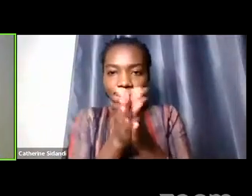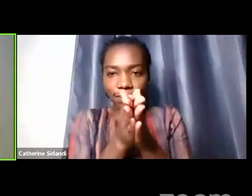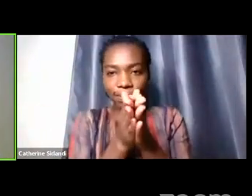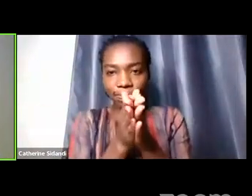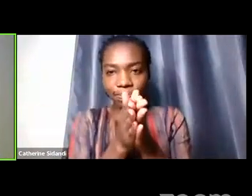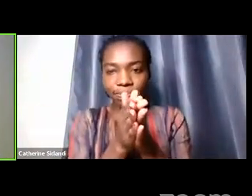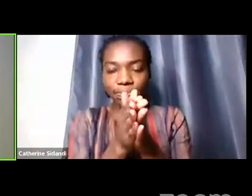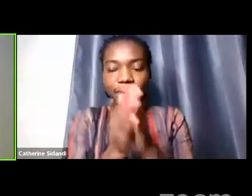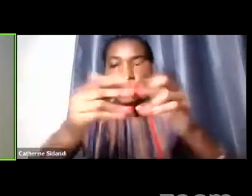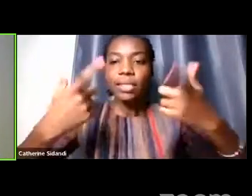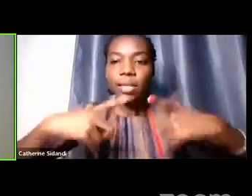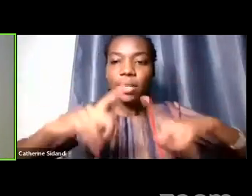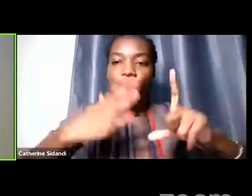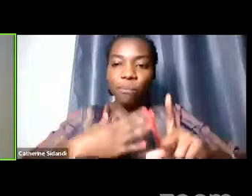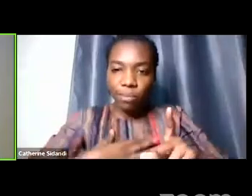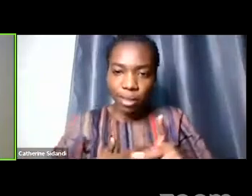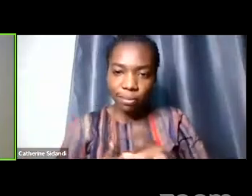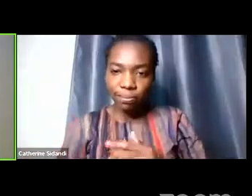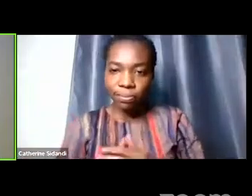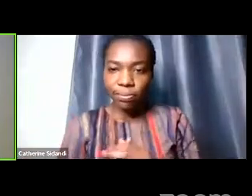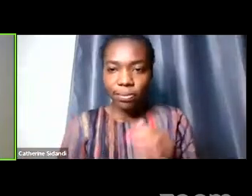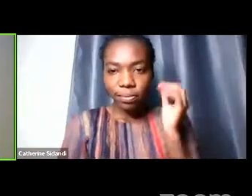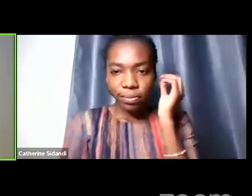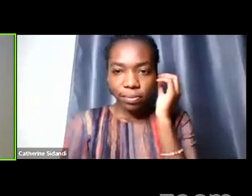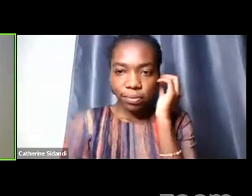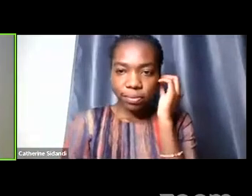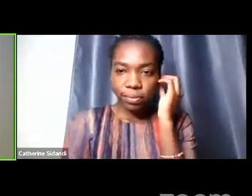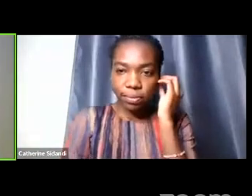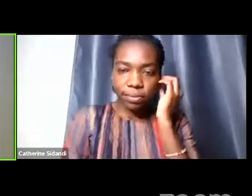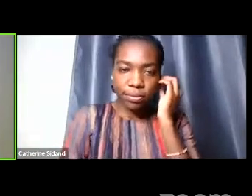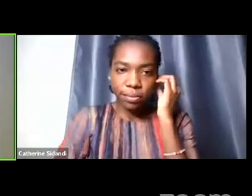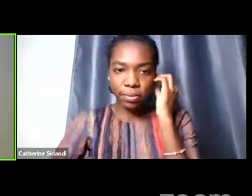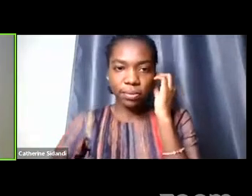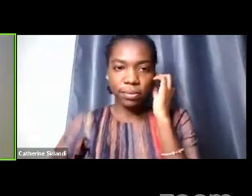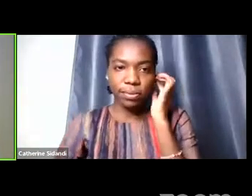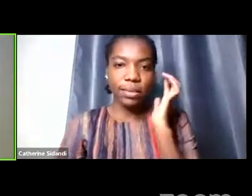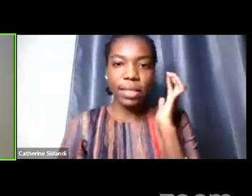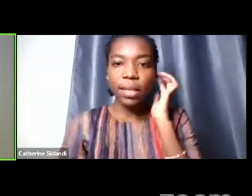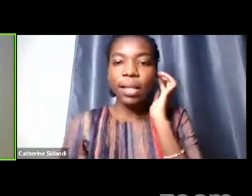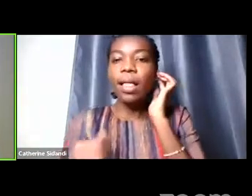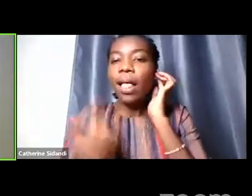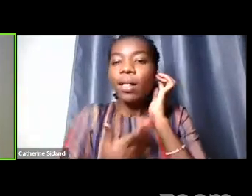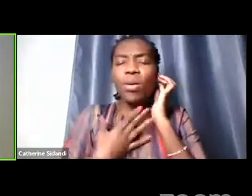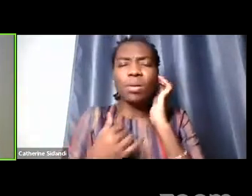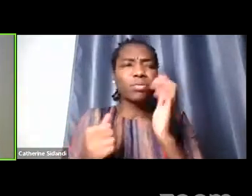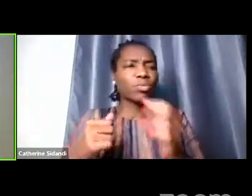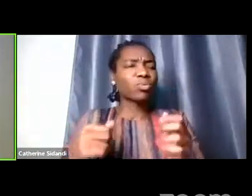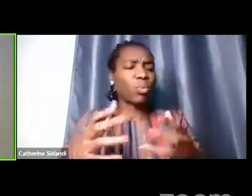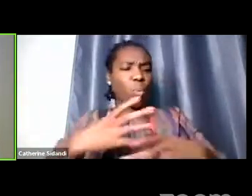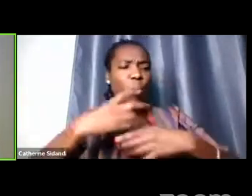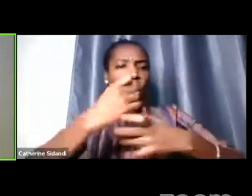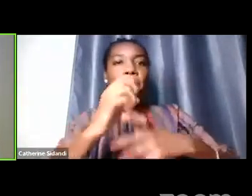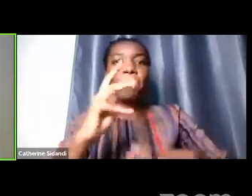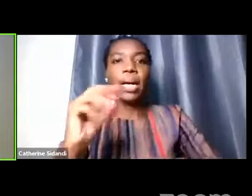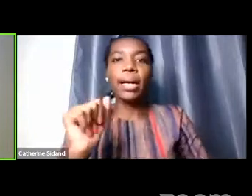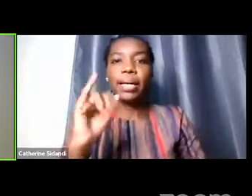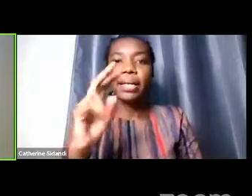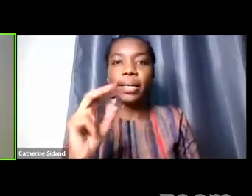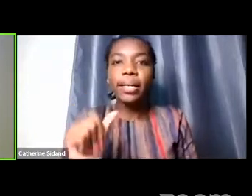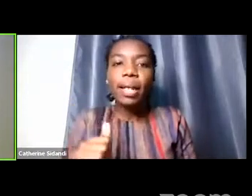allow me to, we were supposed to host Mr. Maina a while back. Probably some of you are wondering